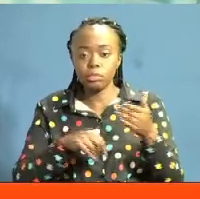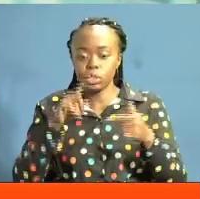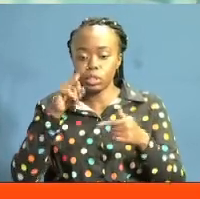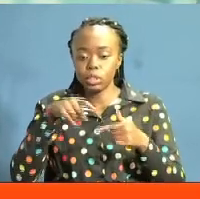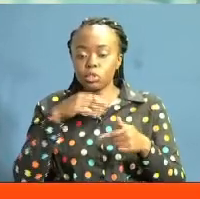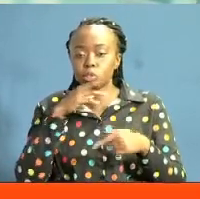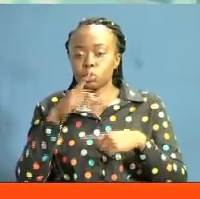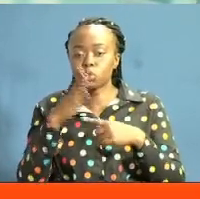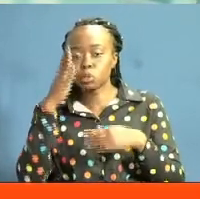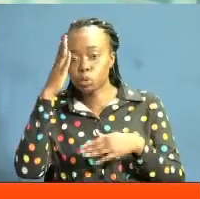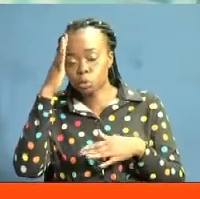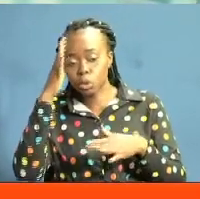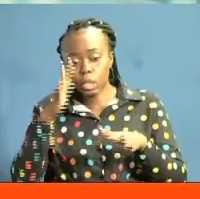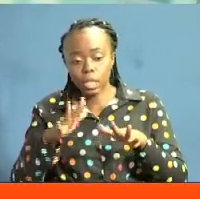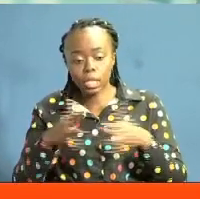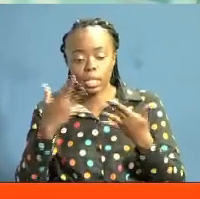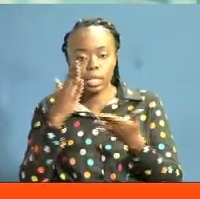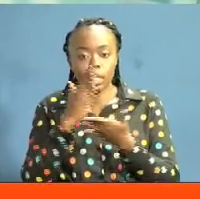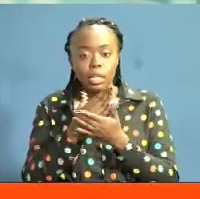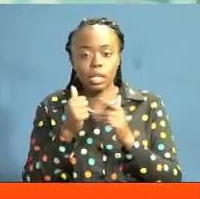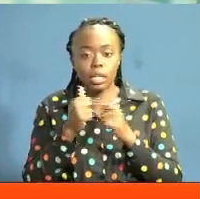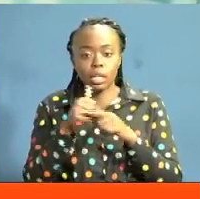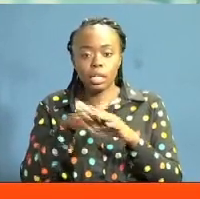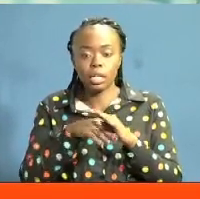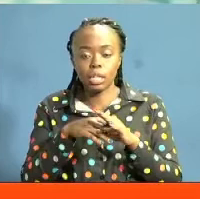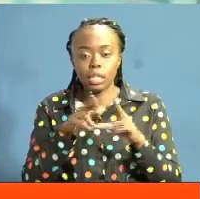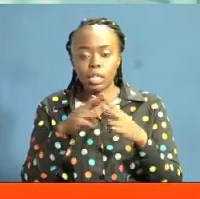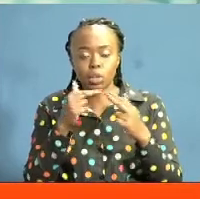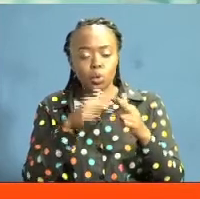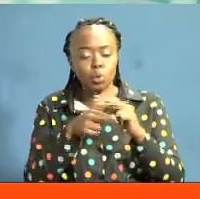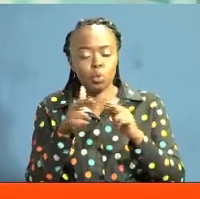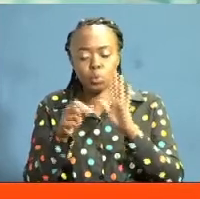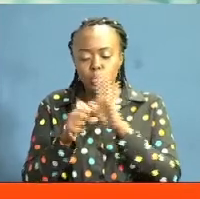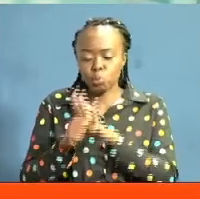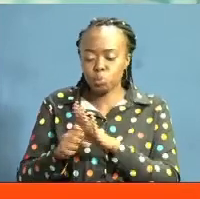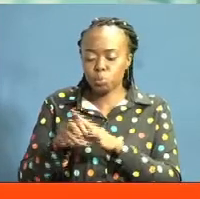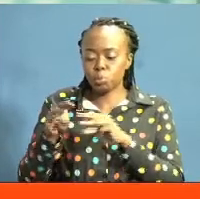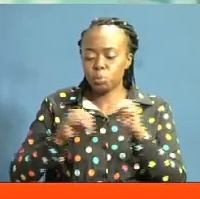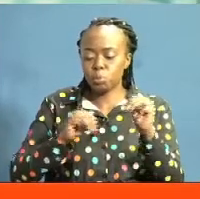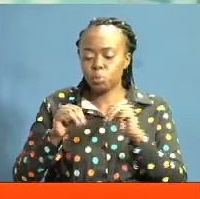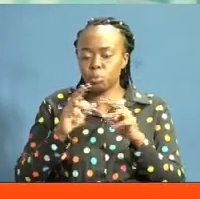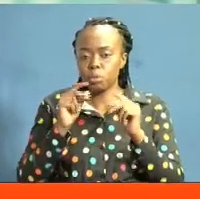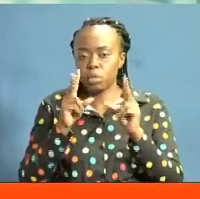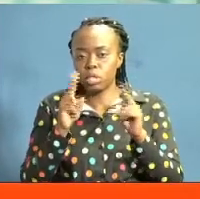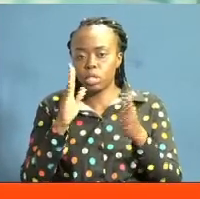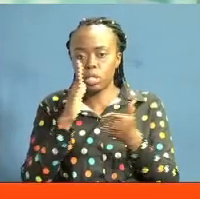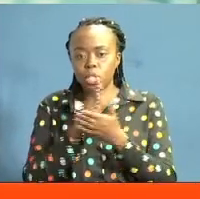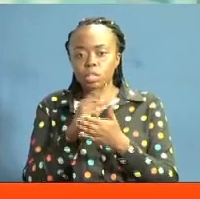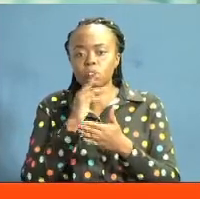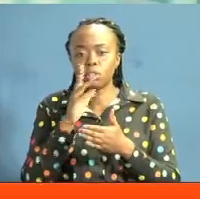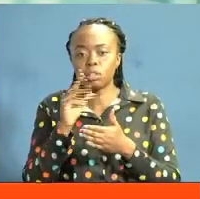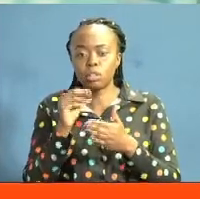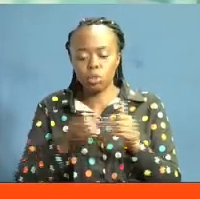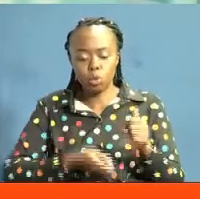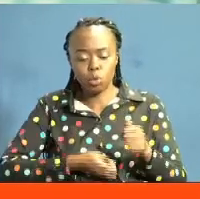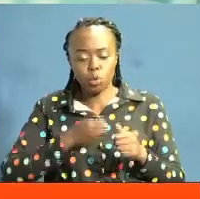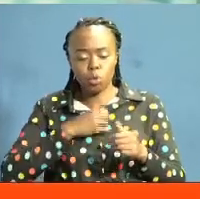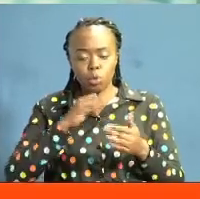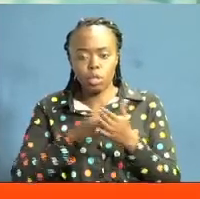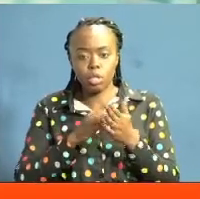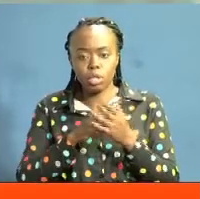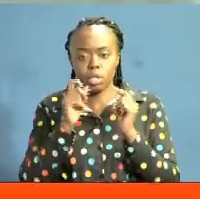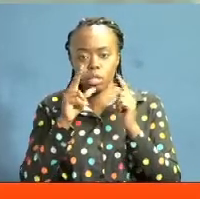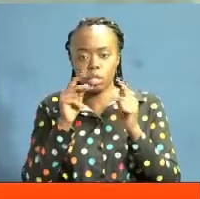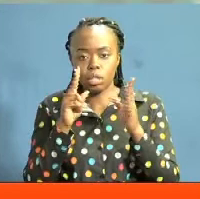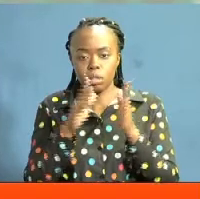know how to reject rejection in a rejected manner. Okay. You reject it, do not own it. Mm-hmm. Yes.